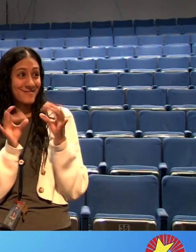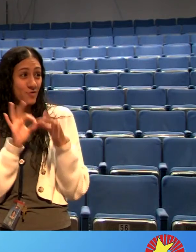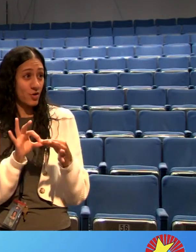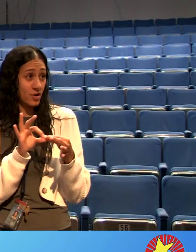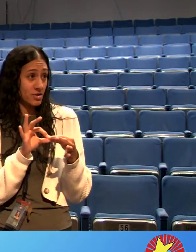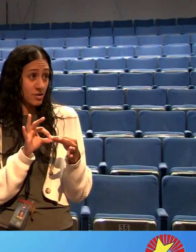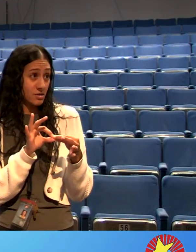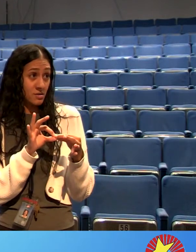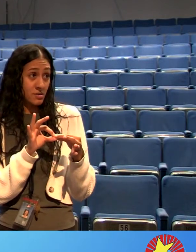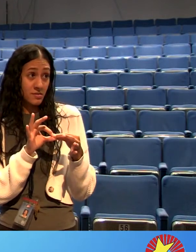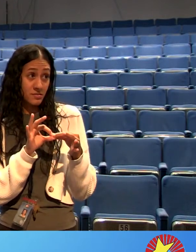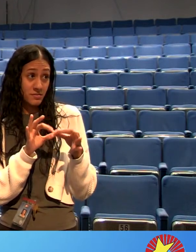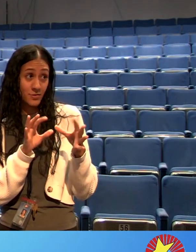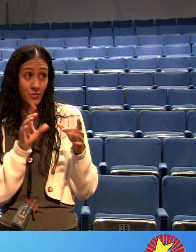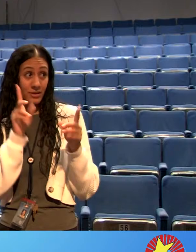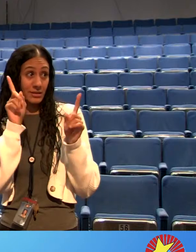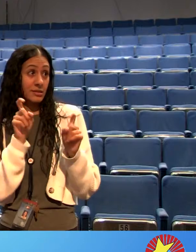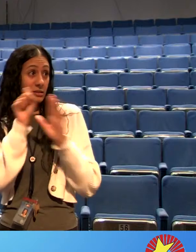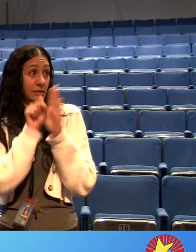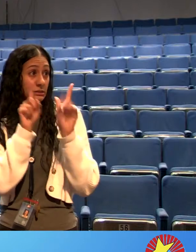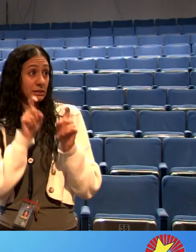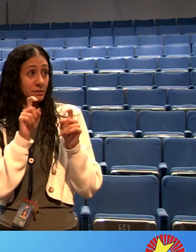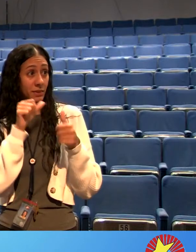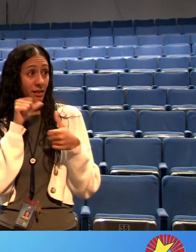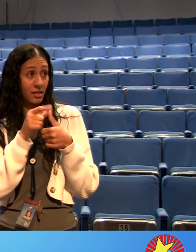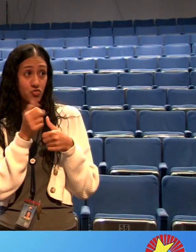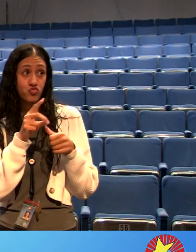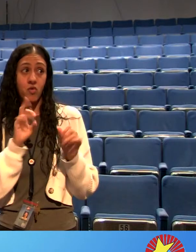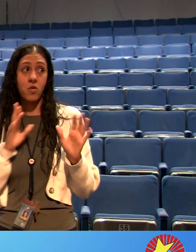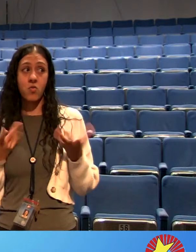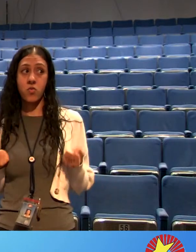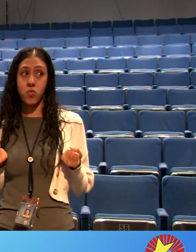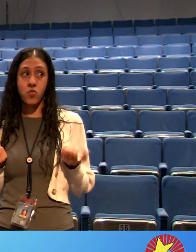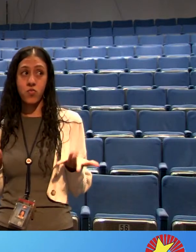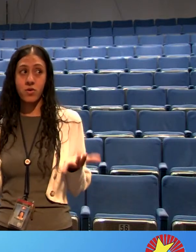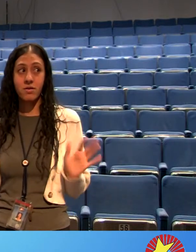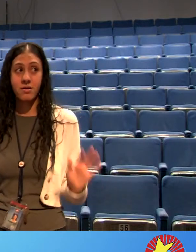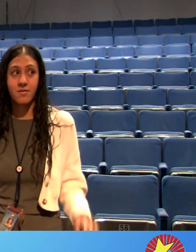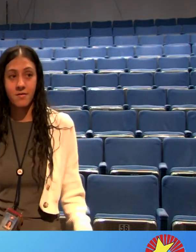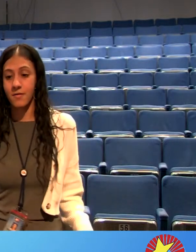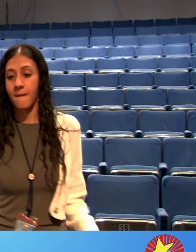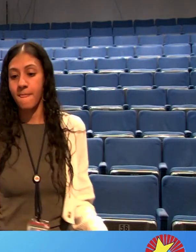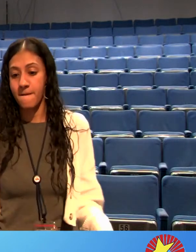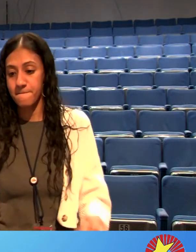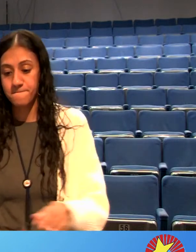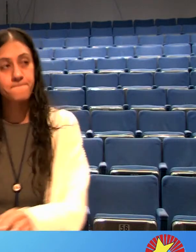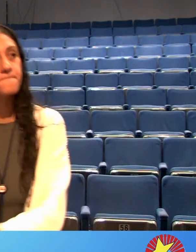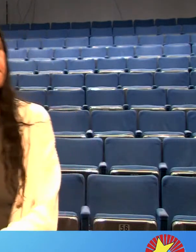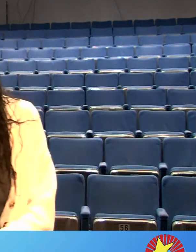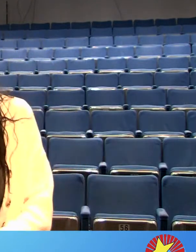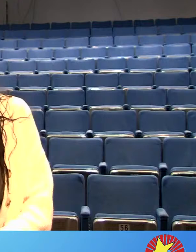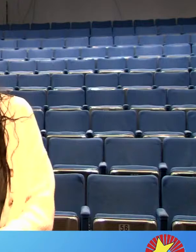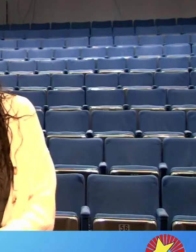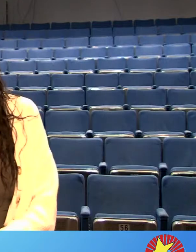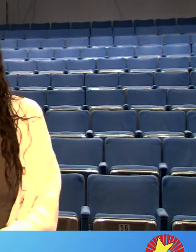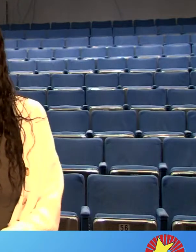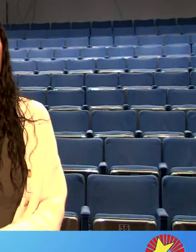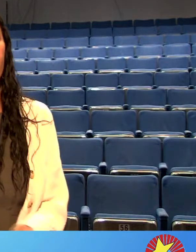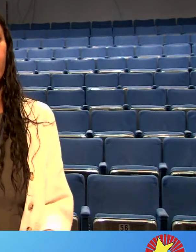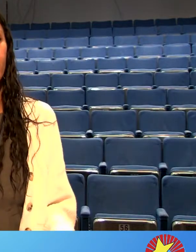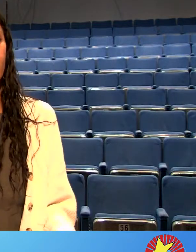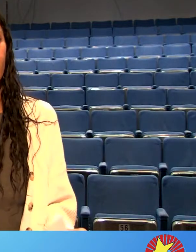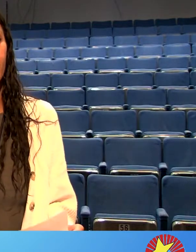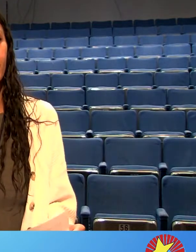I'd like now to turn it over to Orrin if you have anything further you'd like to discuss in terms of the letter grade.